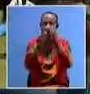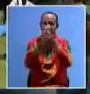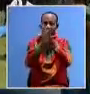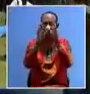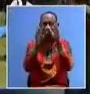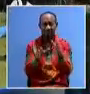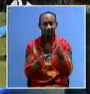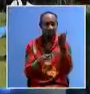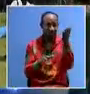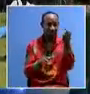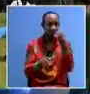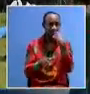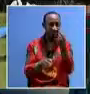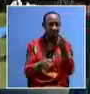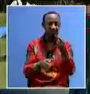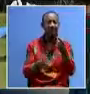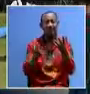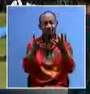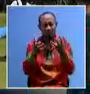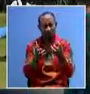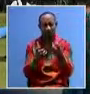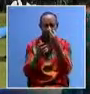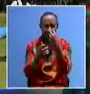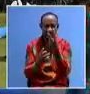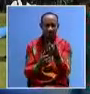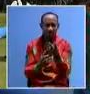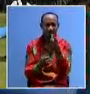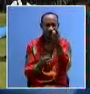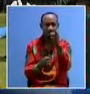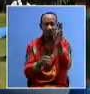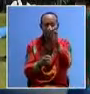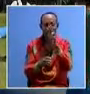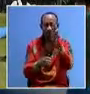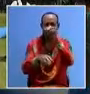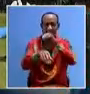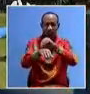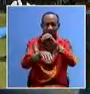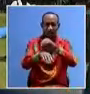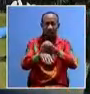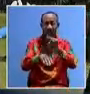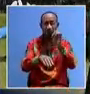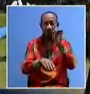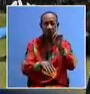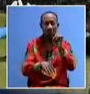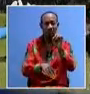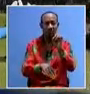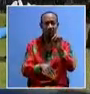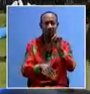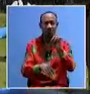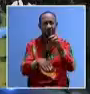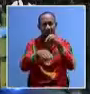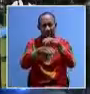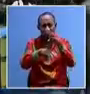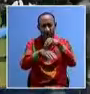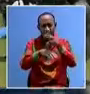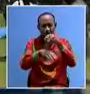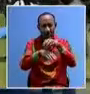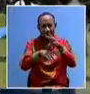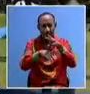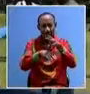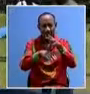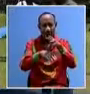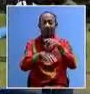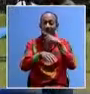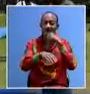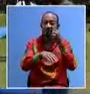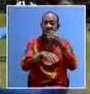happy indeed. But I would like to seize this opportunity to one, advise a man of